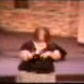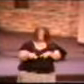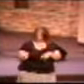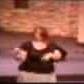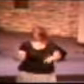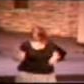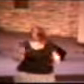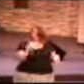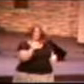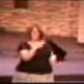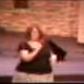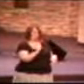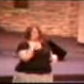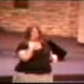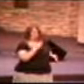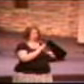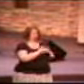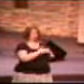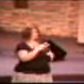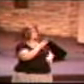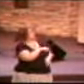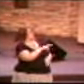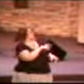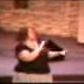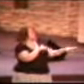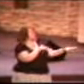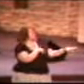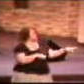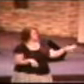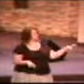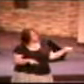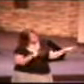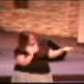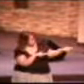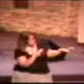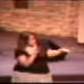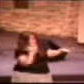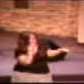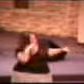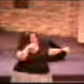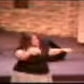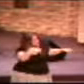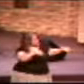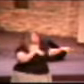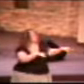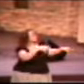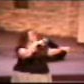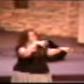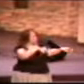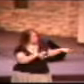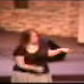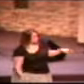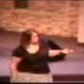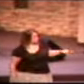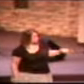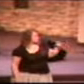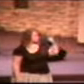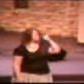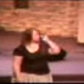reads his mind. And he looks at Simon and says, Simon, do you see this woman?